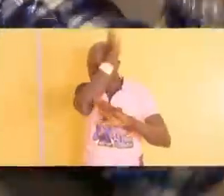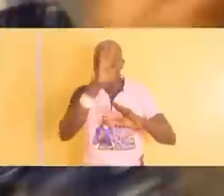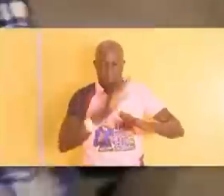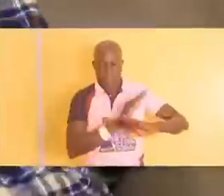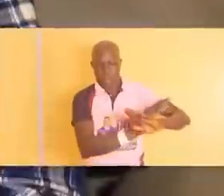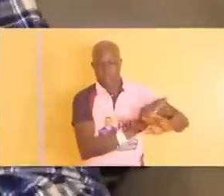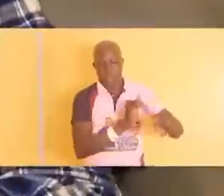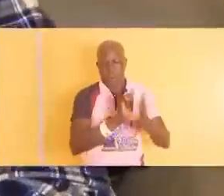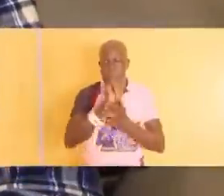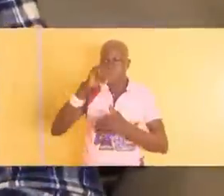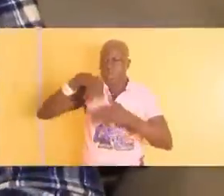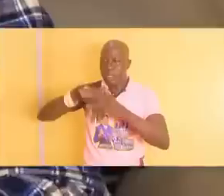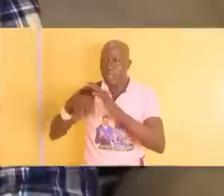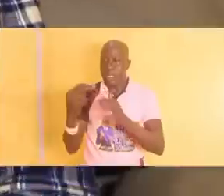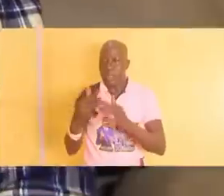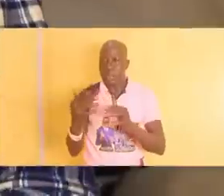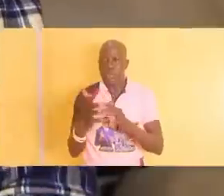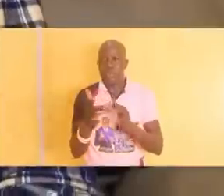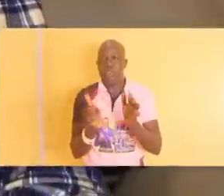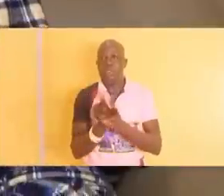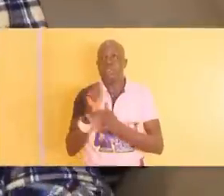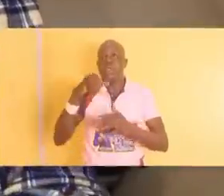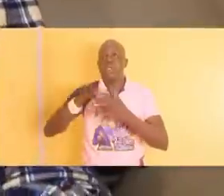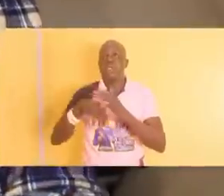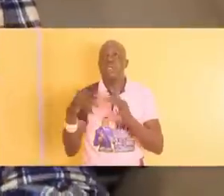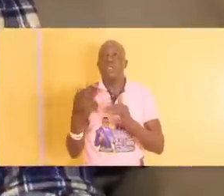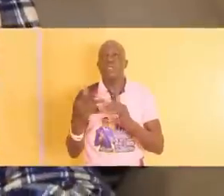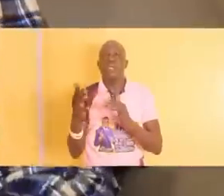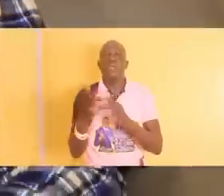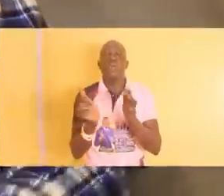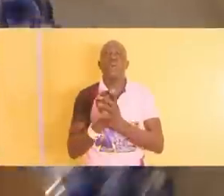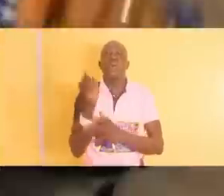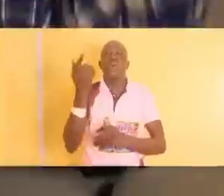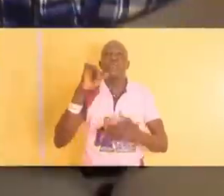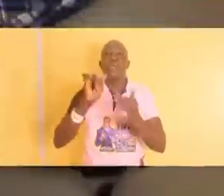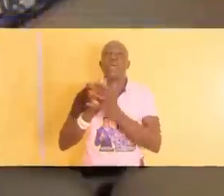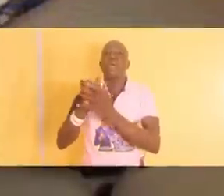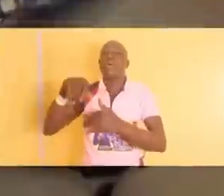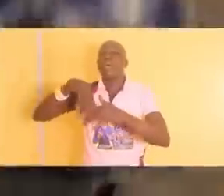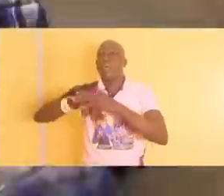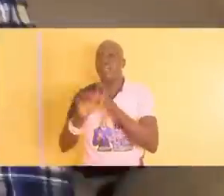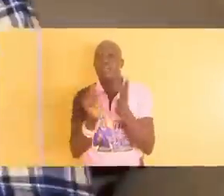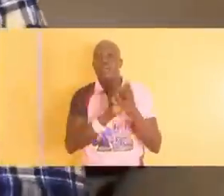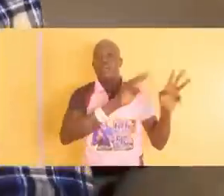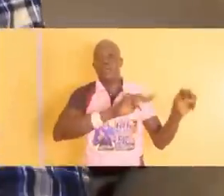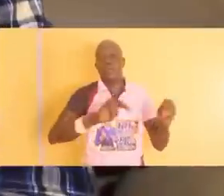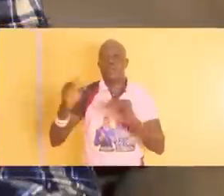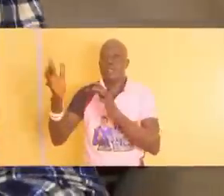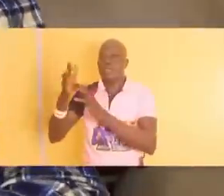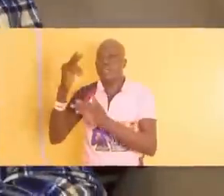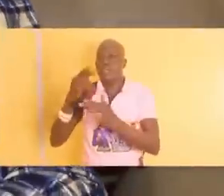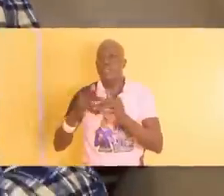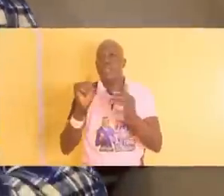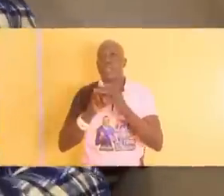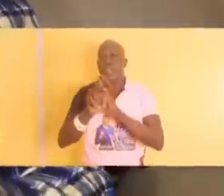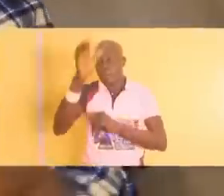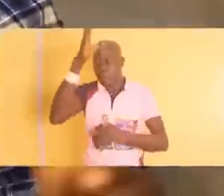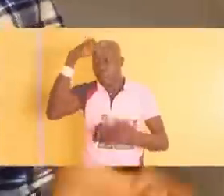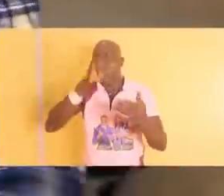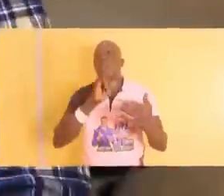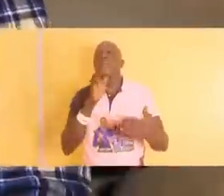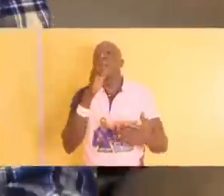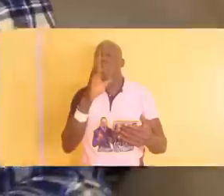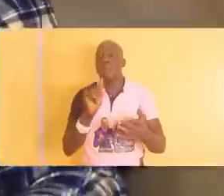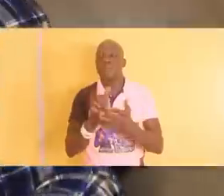omo gani gagaga ota o ya inu ogun yen da o ya koja si be mommy ati